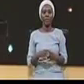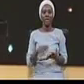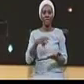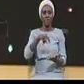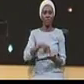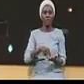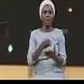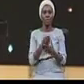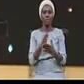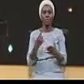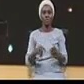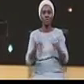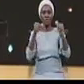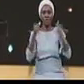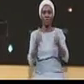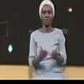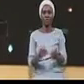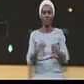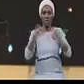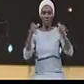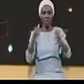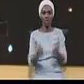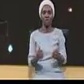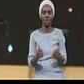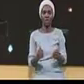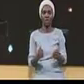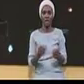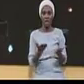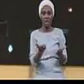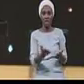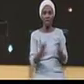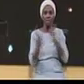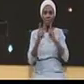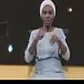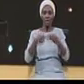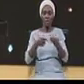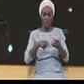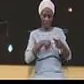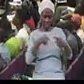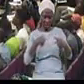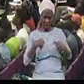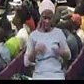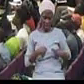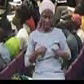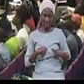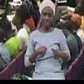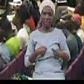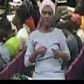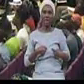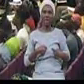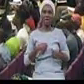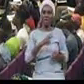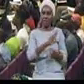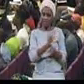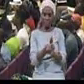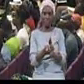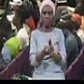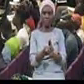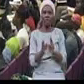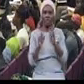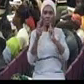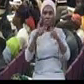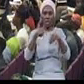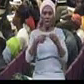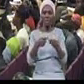heart-rendering repentance. He's talking about heartfelt repentance. He's talking about a kind